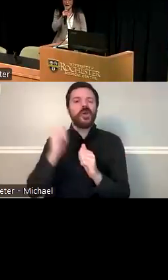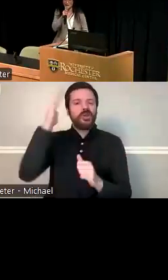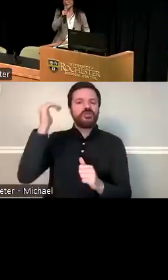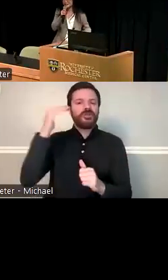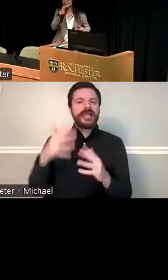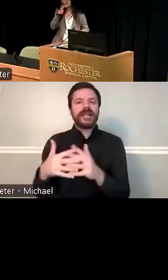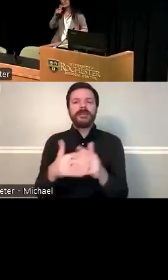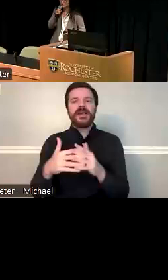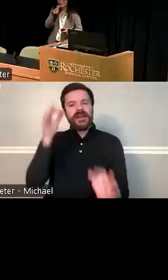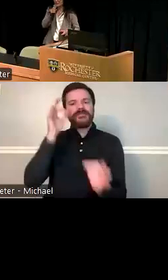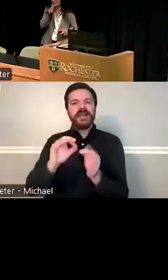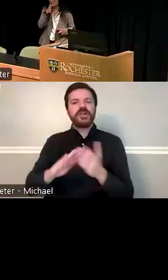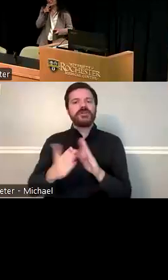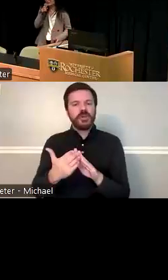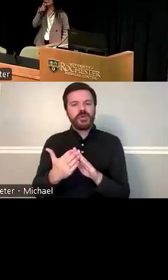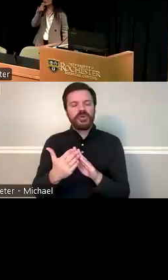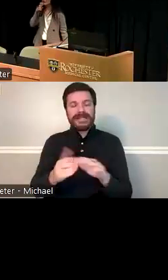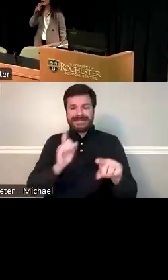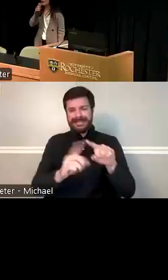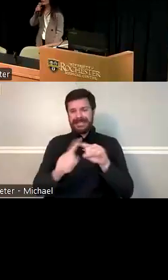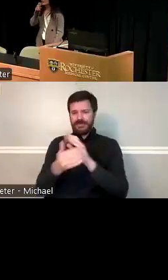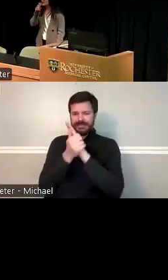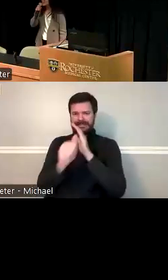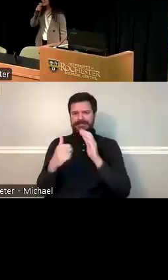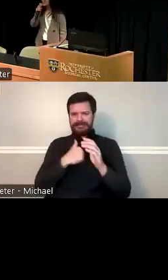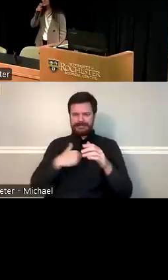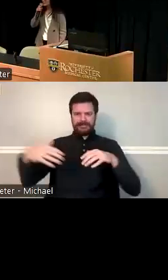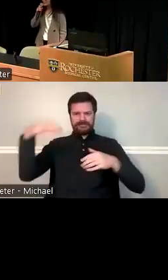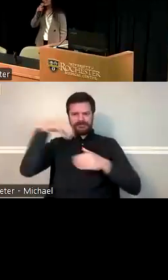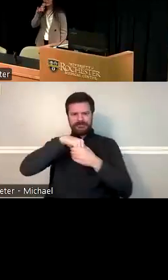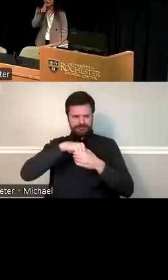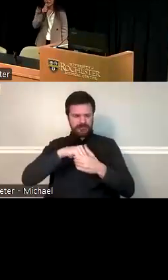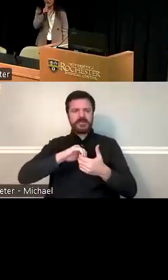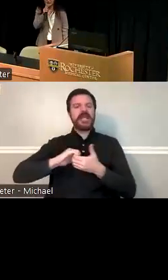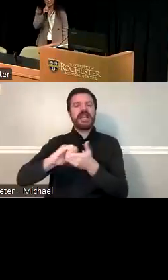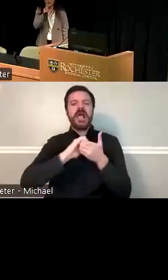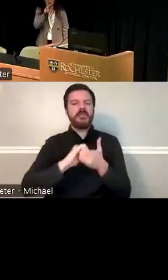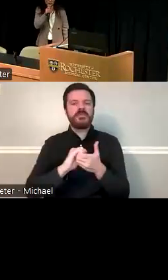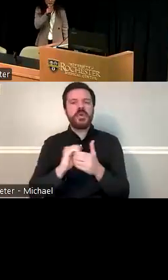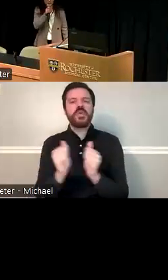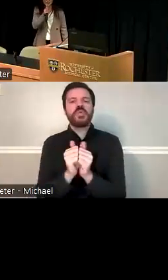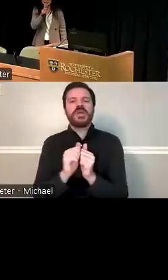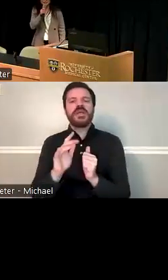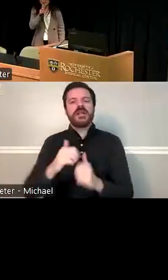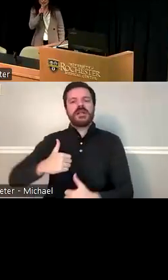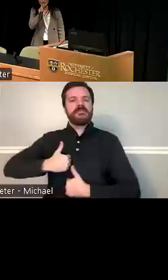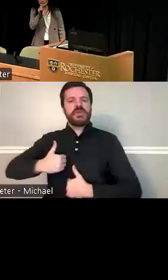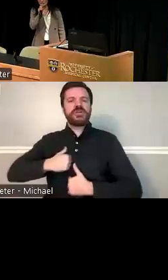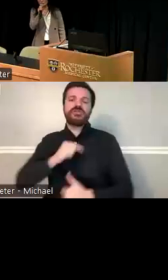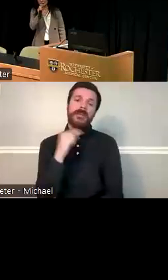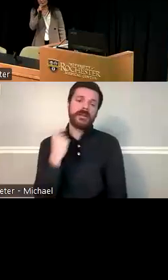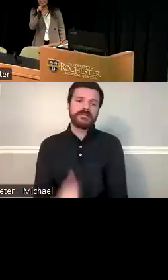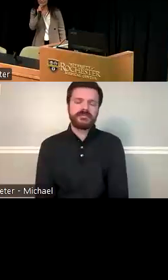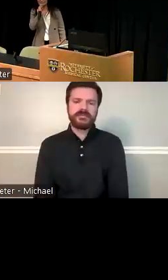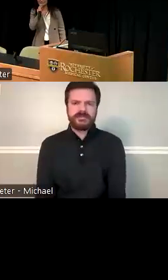community after taking in all these skills that I've learned by collaborating with military chaplains. Is this